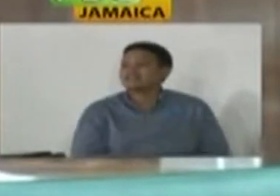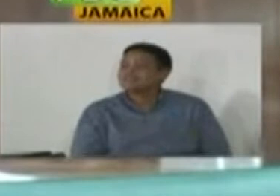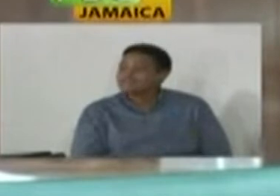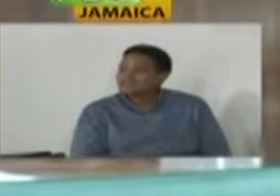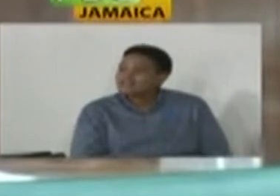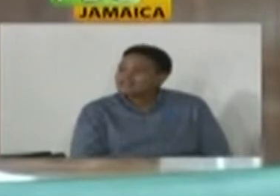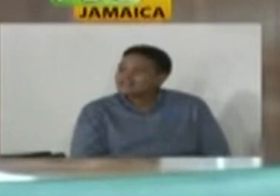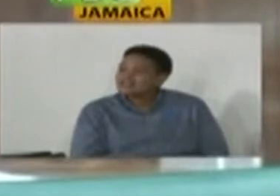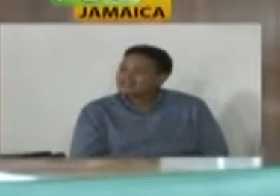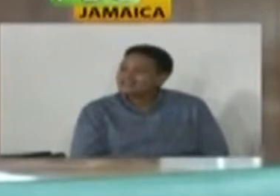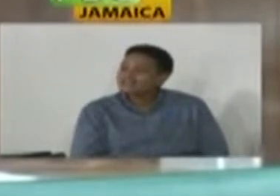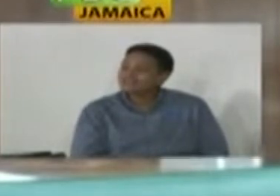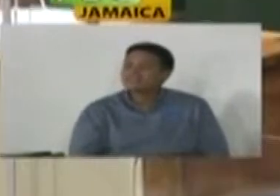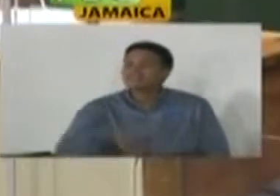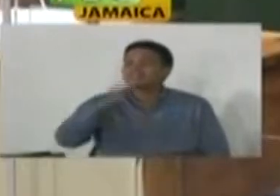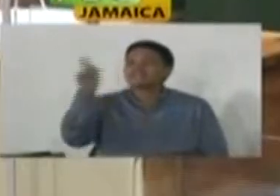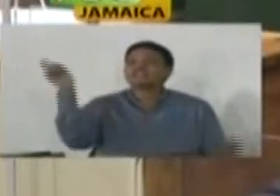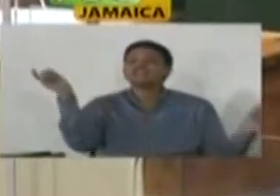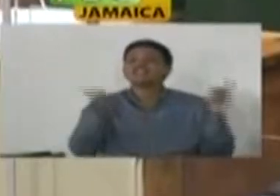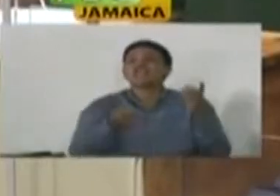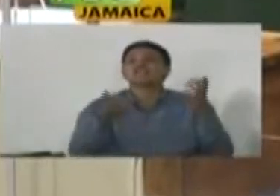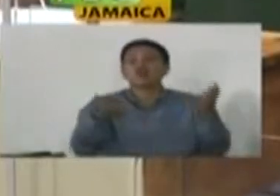Madam Speaker,